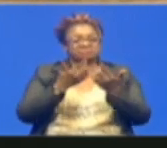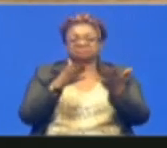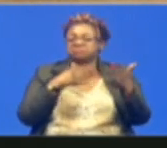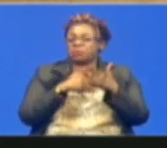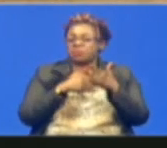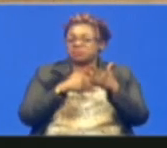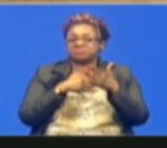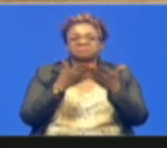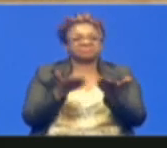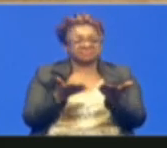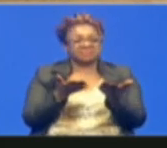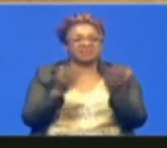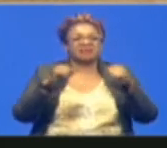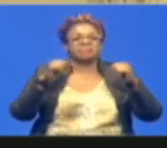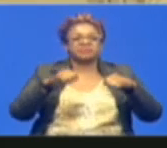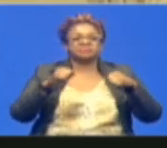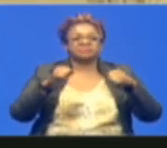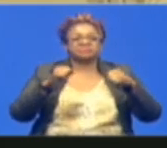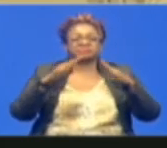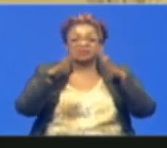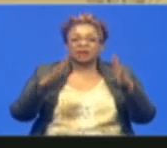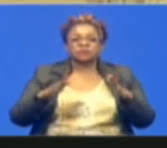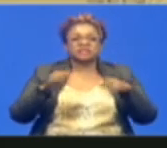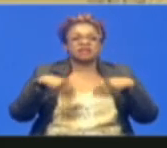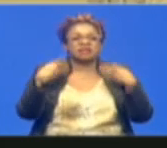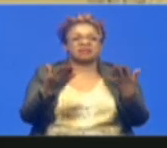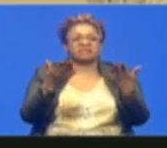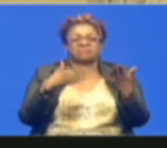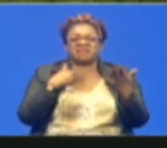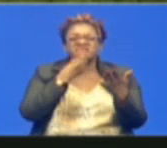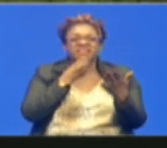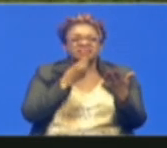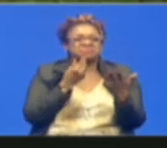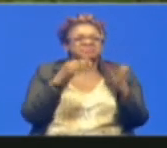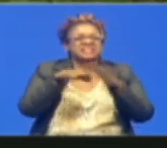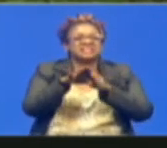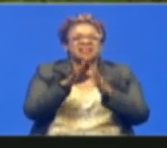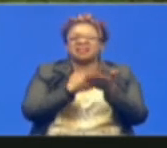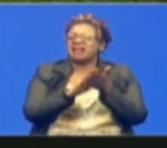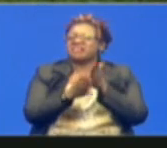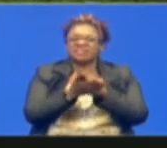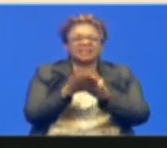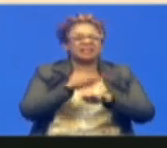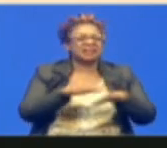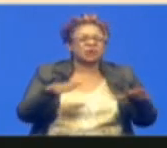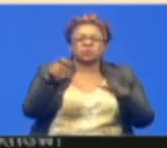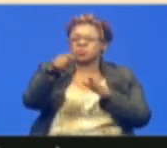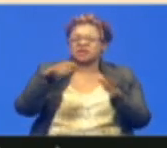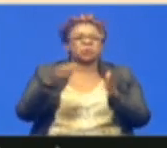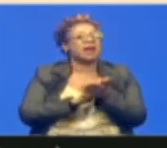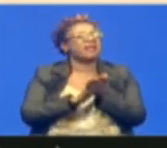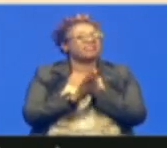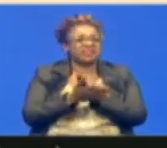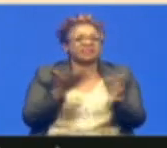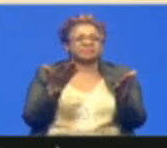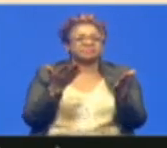agreement. It's so sad because the houses they've given my father are just a shell. Inside there's nothing, there's no ground, there's no windows, there's nothing. And he's